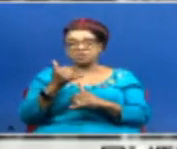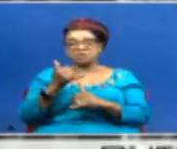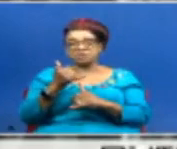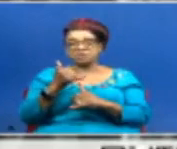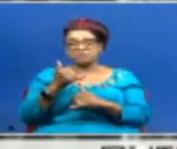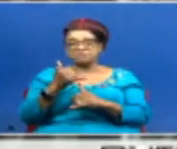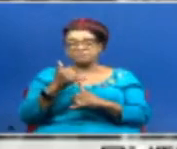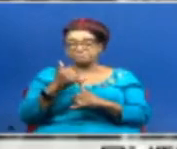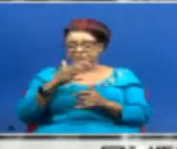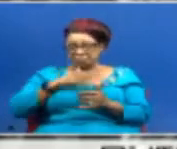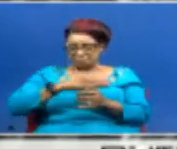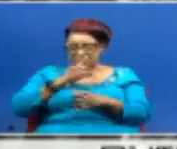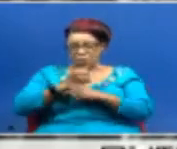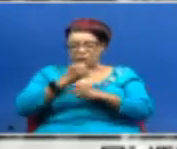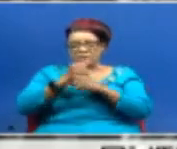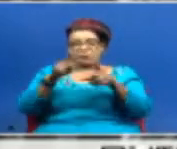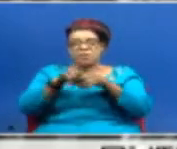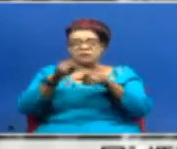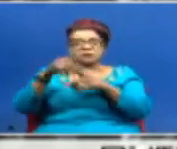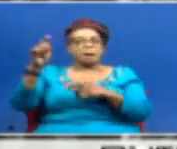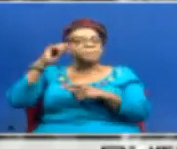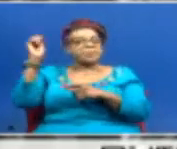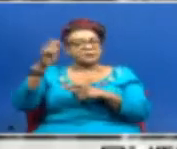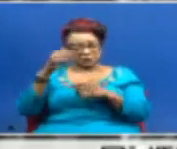Hiyo ndio kazi yangu ya rais. Mimi ndio